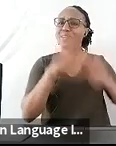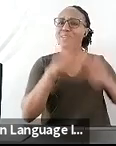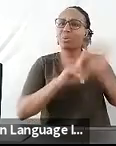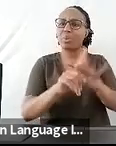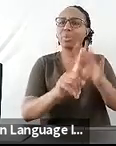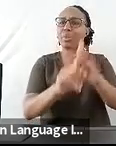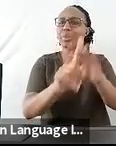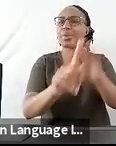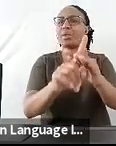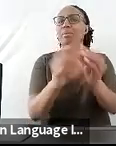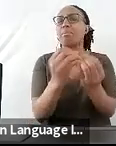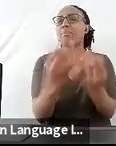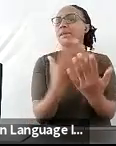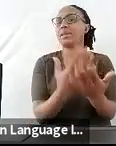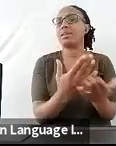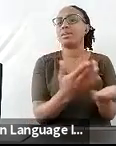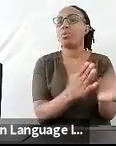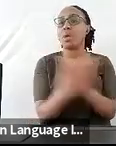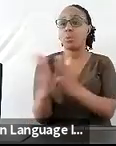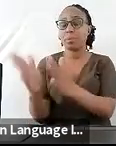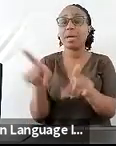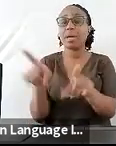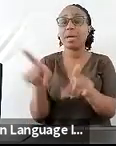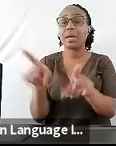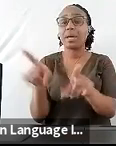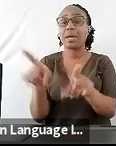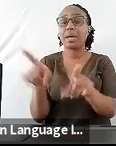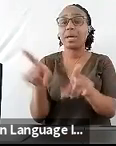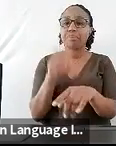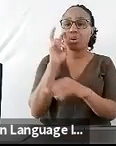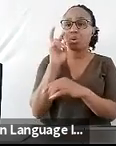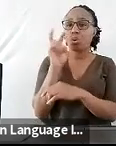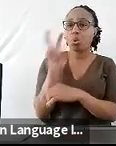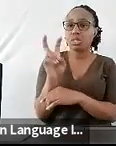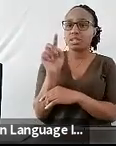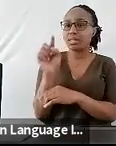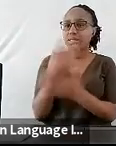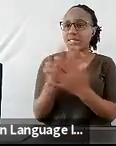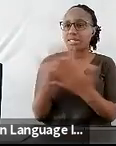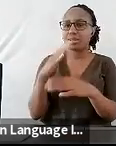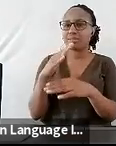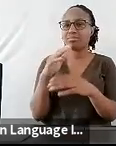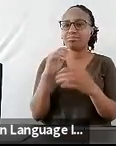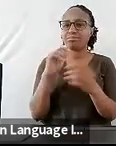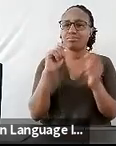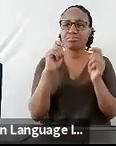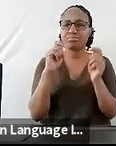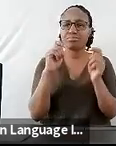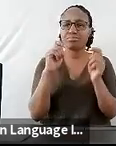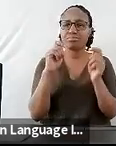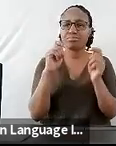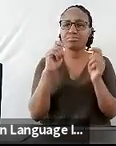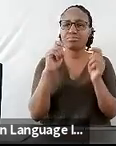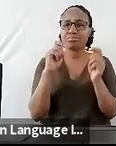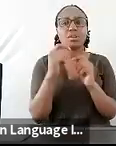watching this thing unfold whereby Somali Ethiopian people were getting burnt to